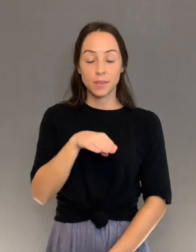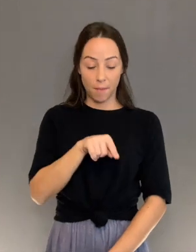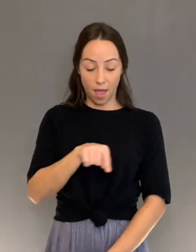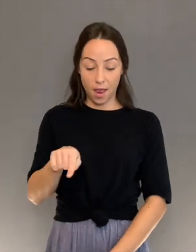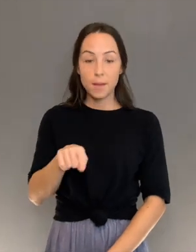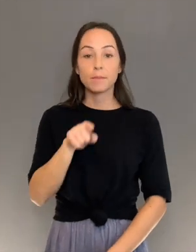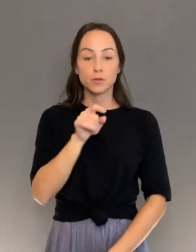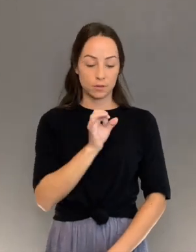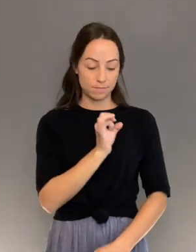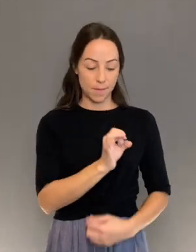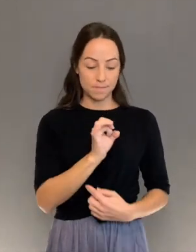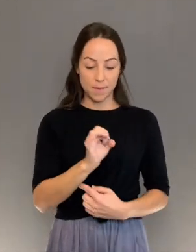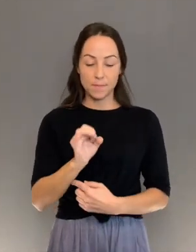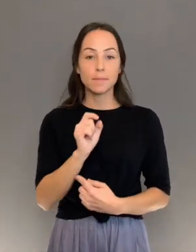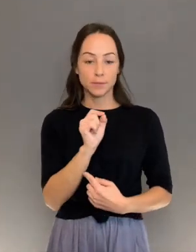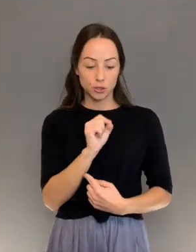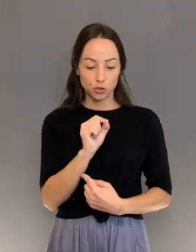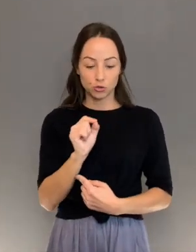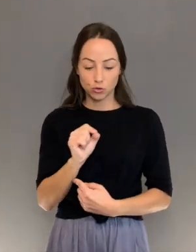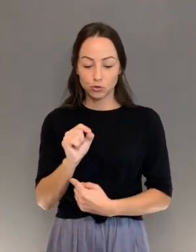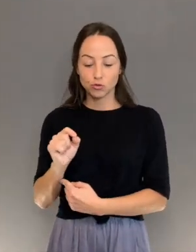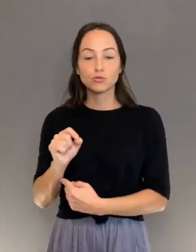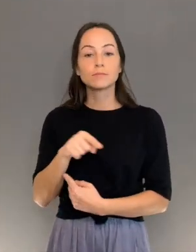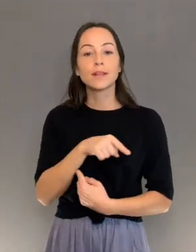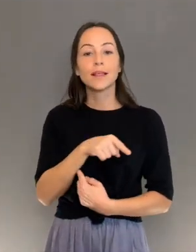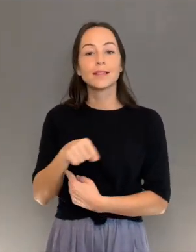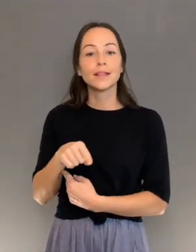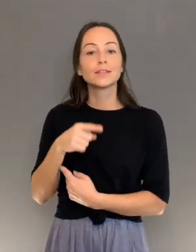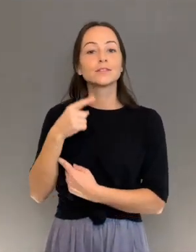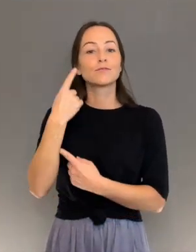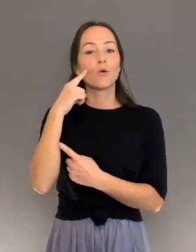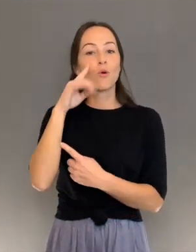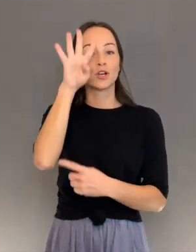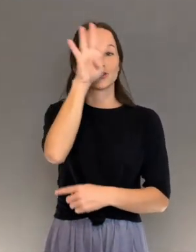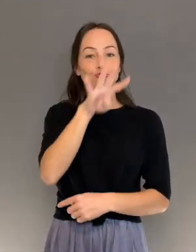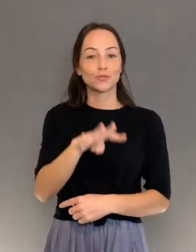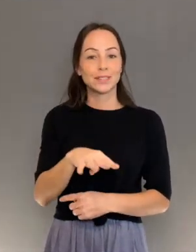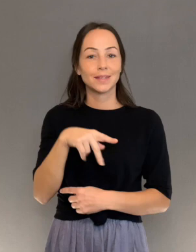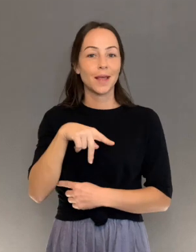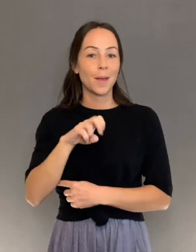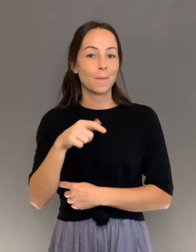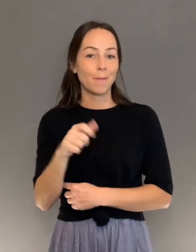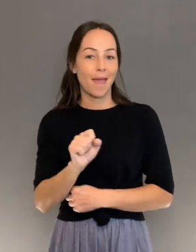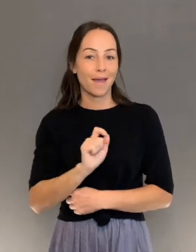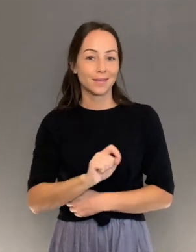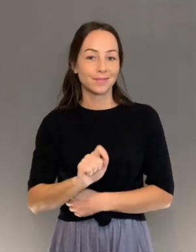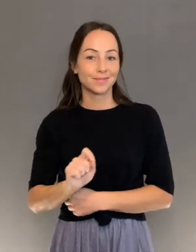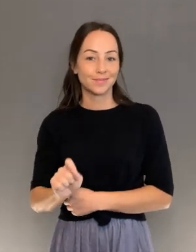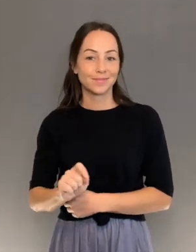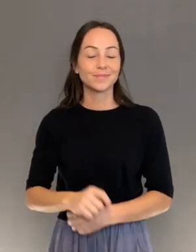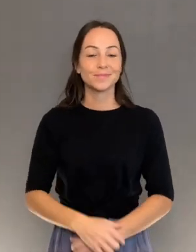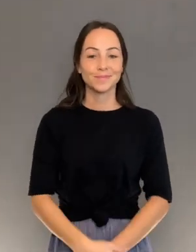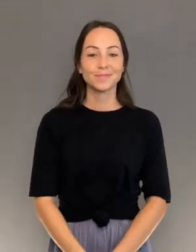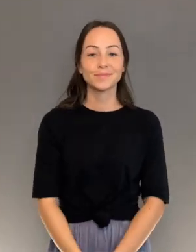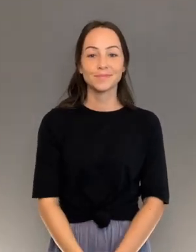Draw small circles in the bridge rectangle. These are the string pegs.